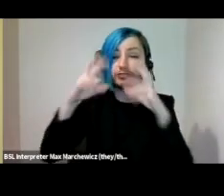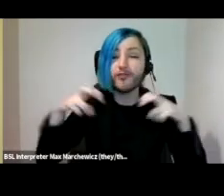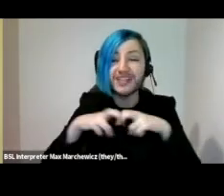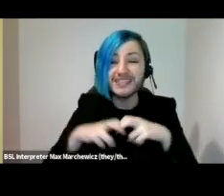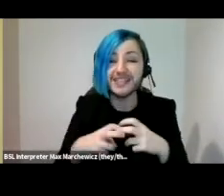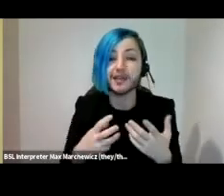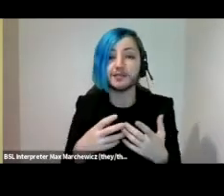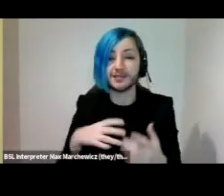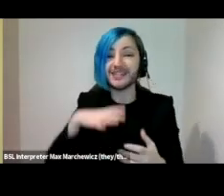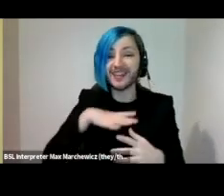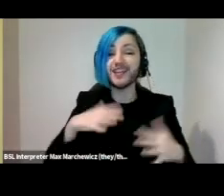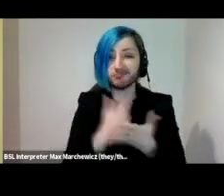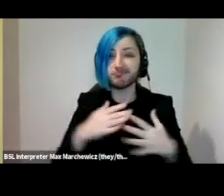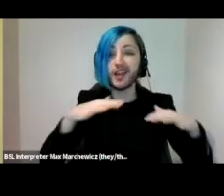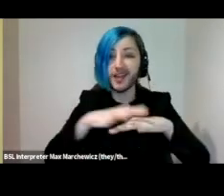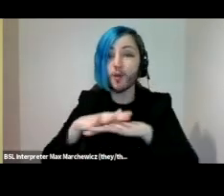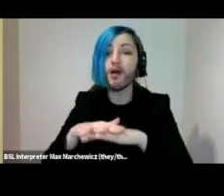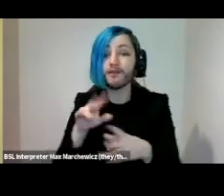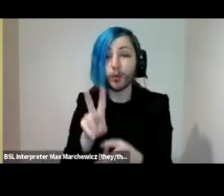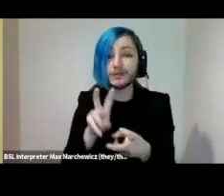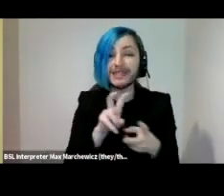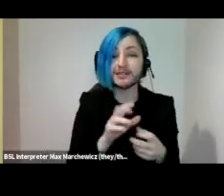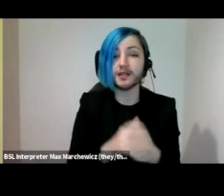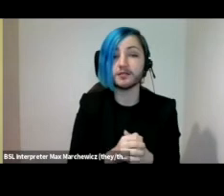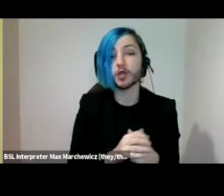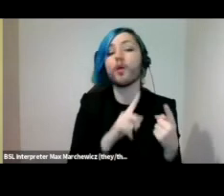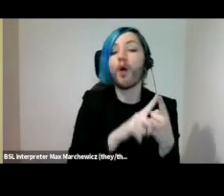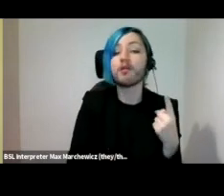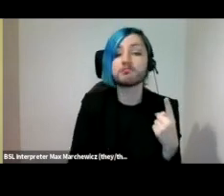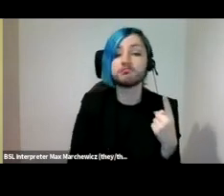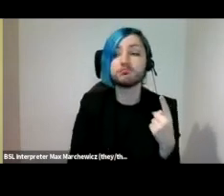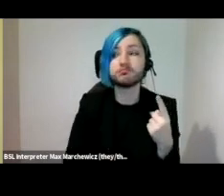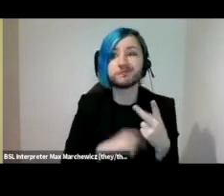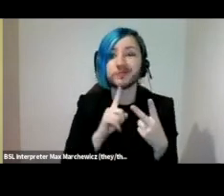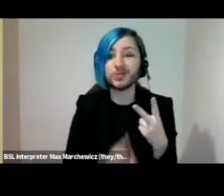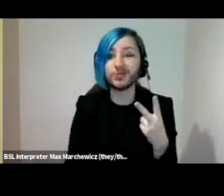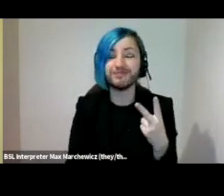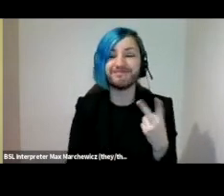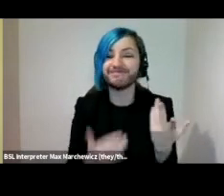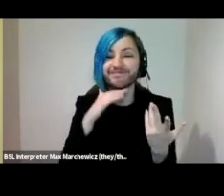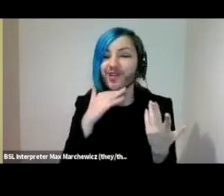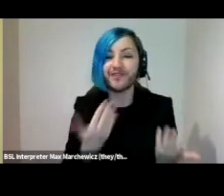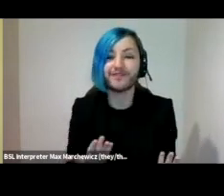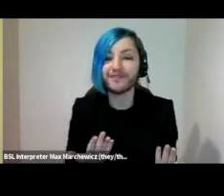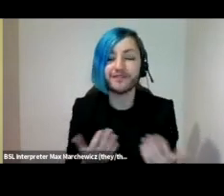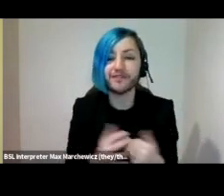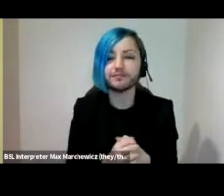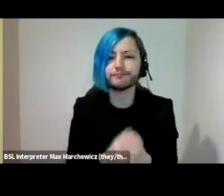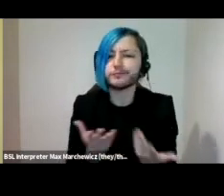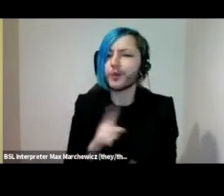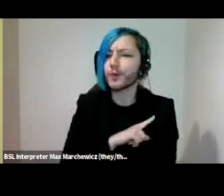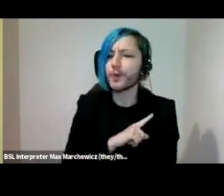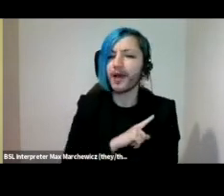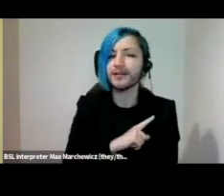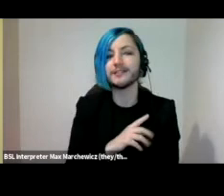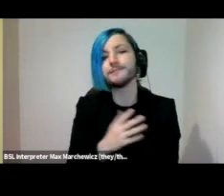wave detectors. 1 or even 2 doesn't do everything that you would really like. And why is that? Well, I said these are not